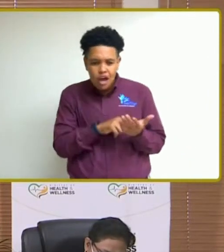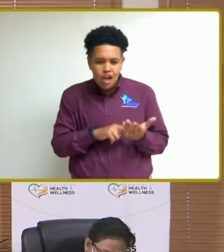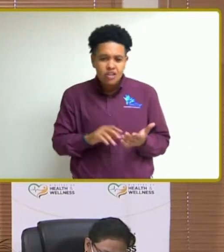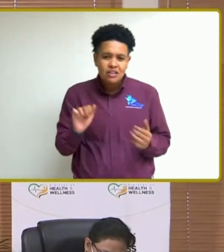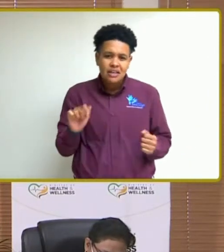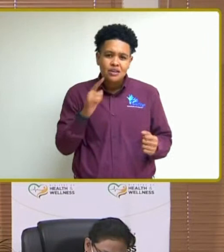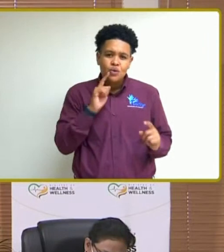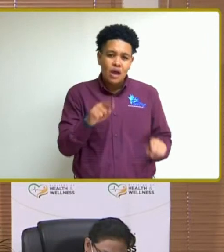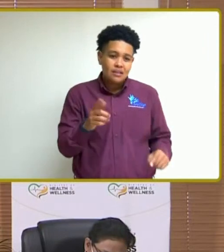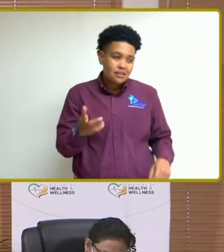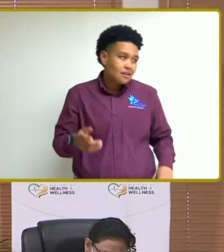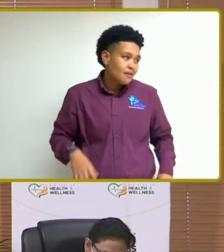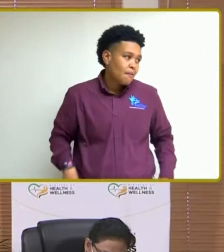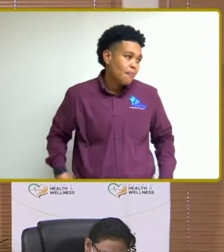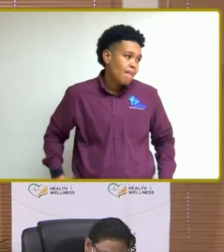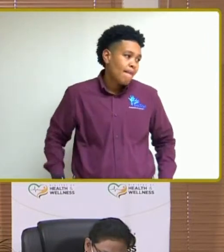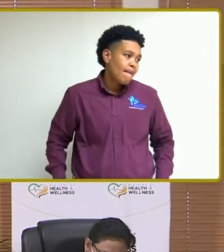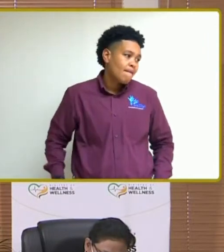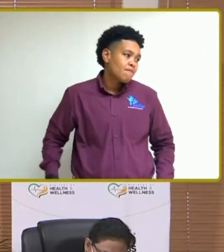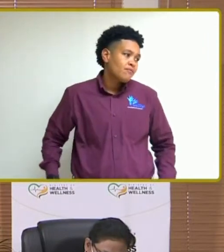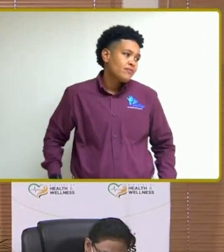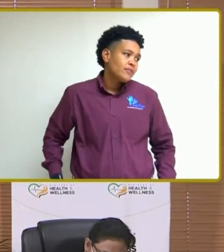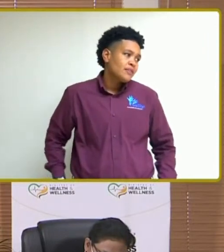you answer the question?